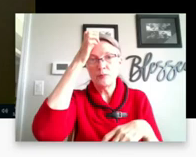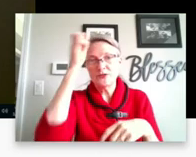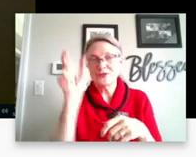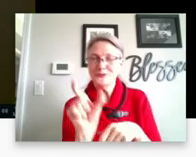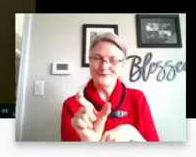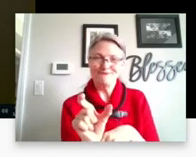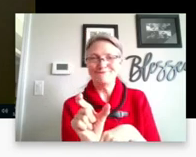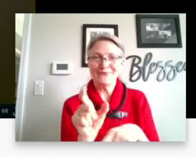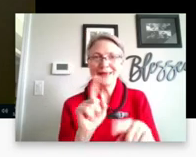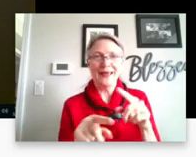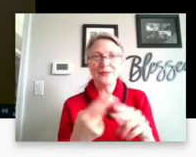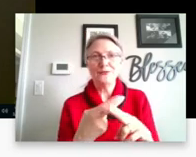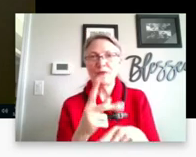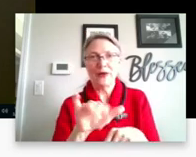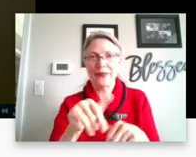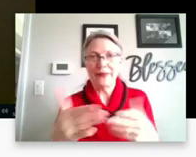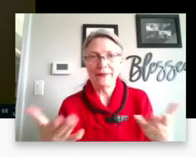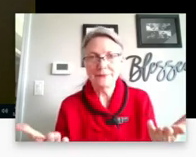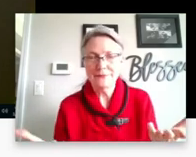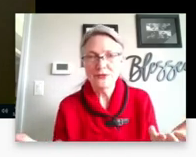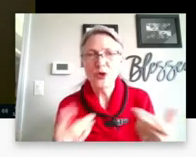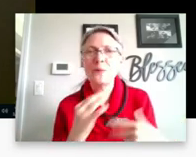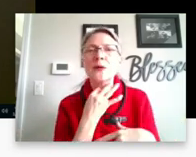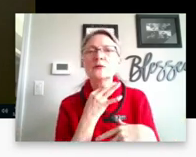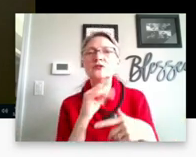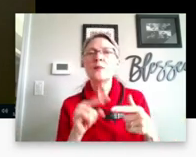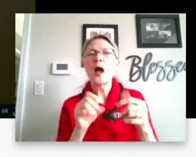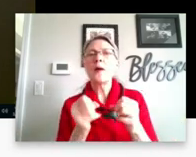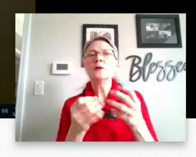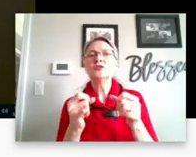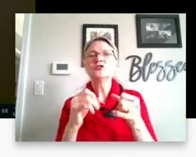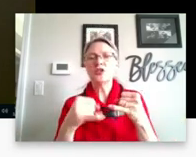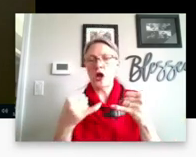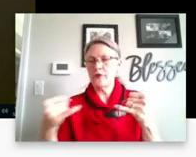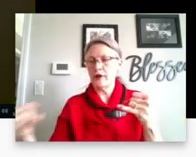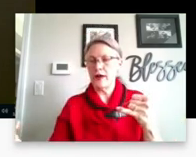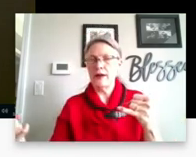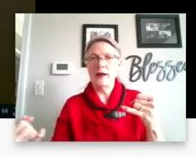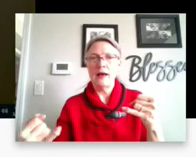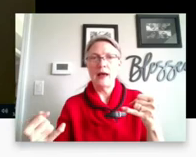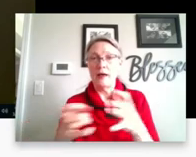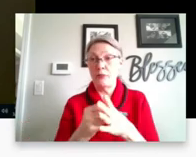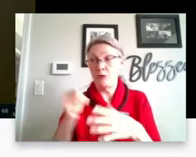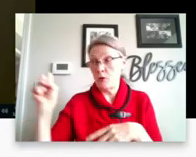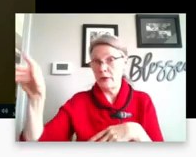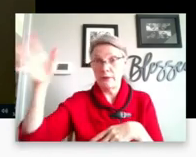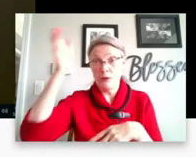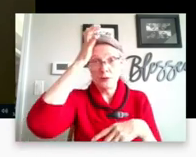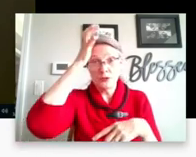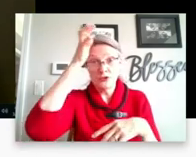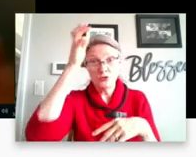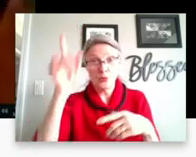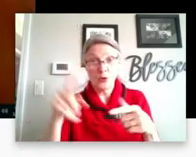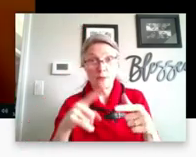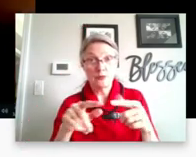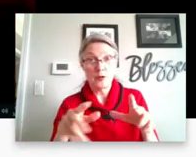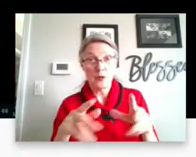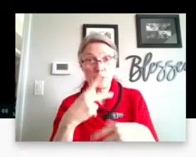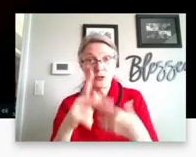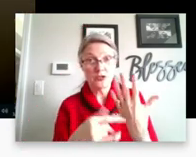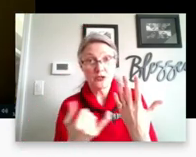be used for something else. And so I'm curious about how much yarn I'm getting rid of when I'm doing a crochet